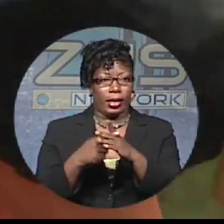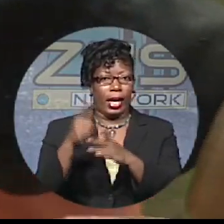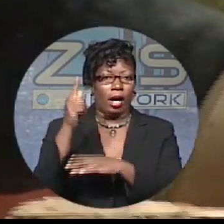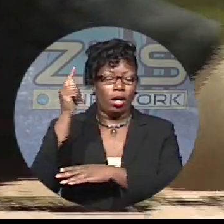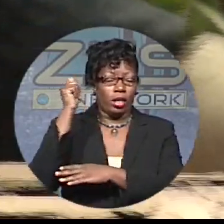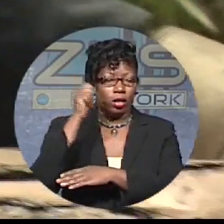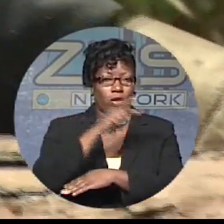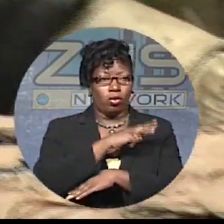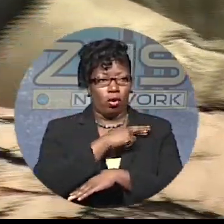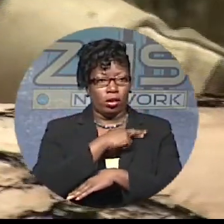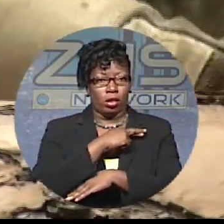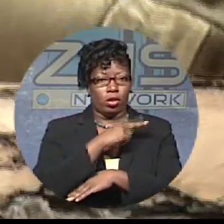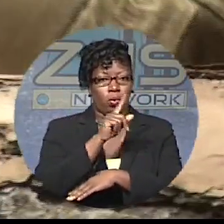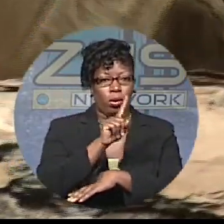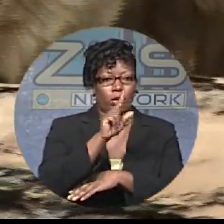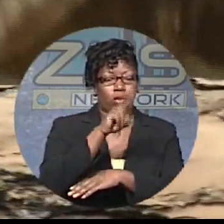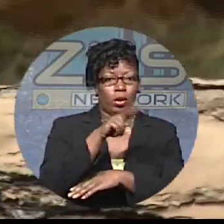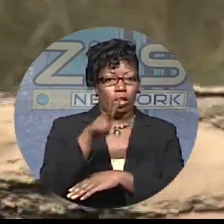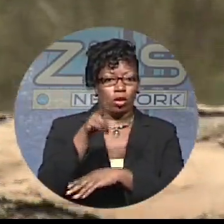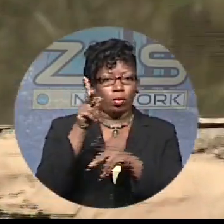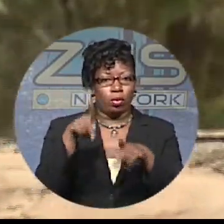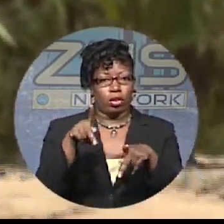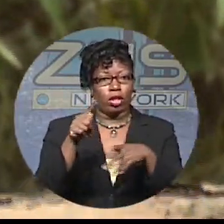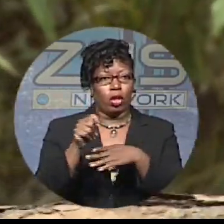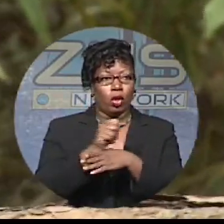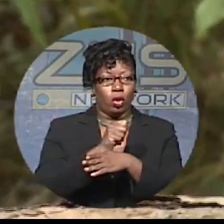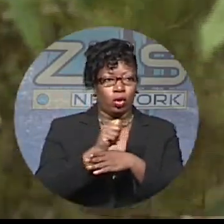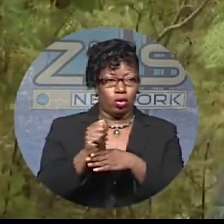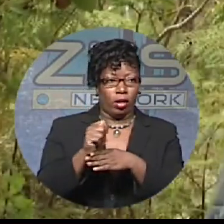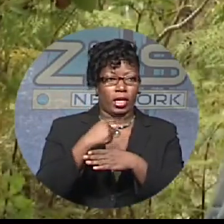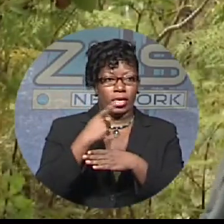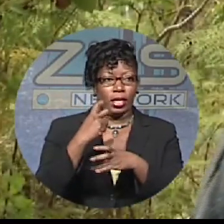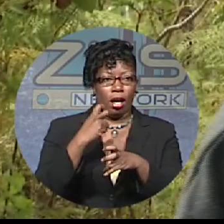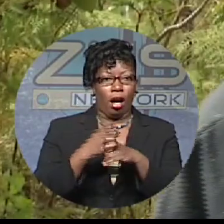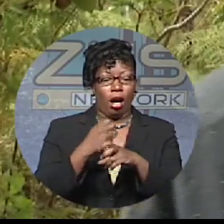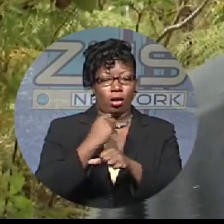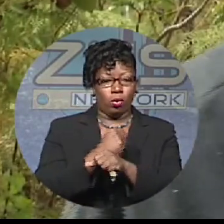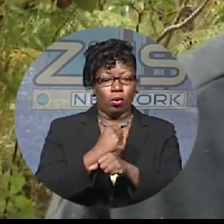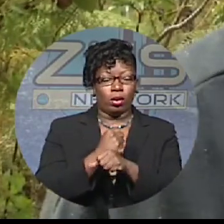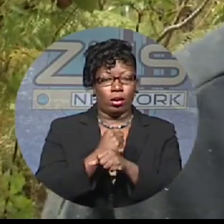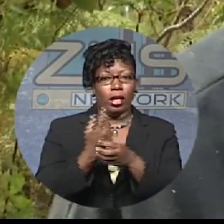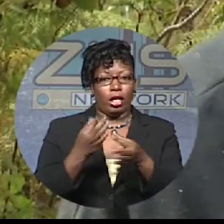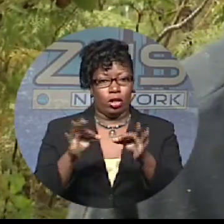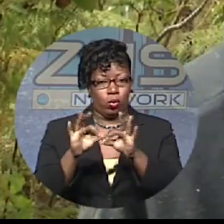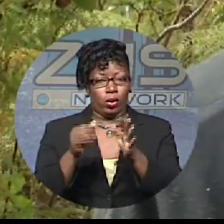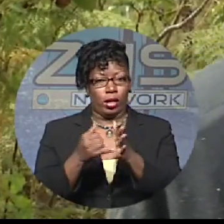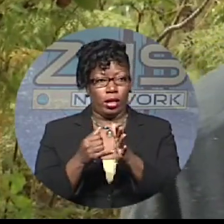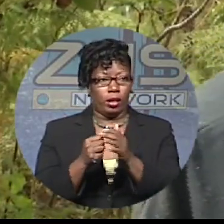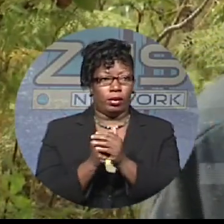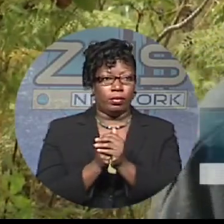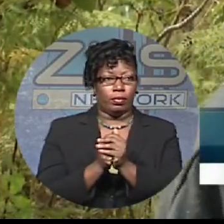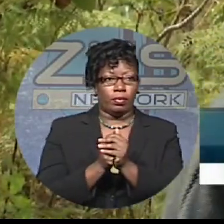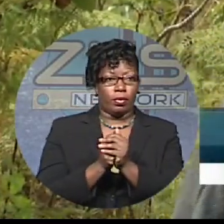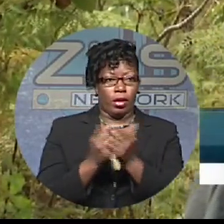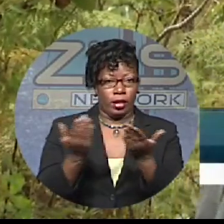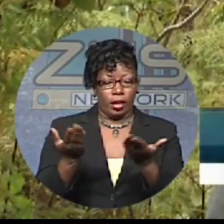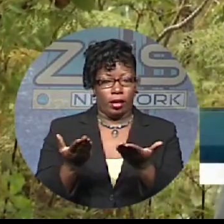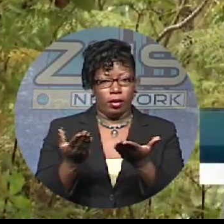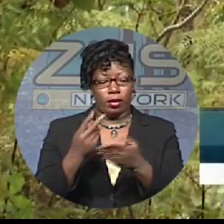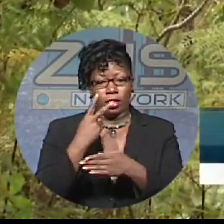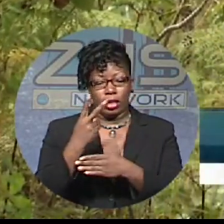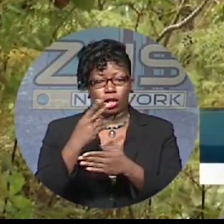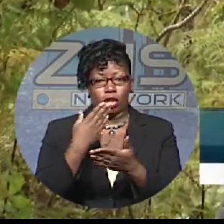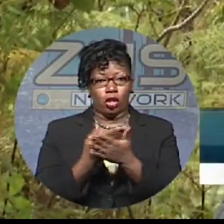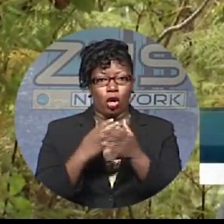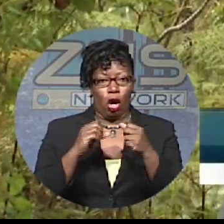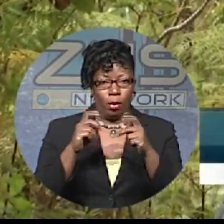of the 22 people being trained, the hard work is worth it. Well, I came here and I seen it as a great opportunity to